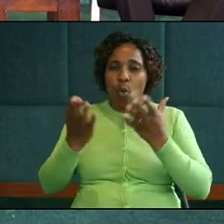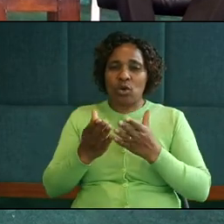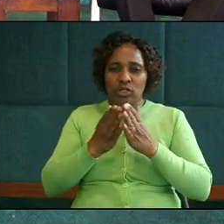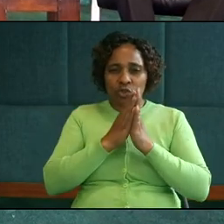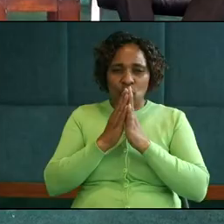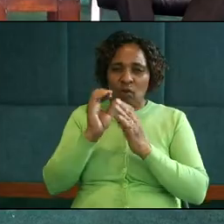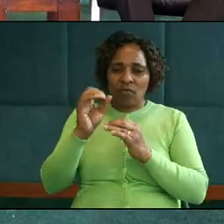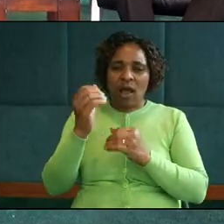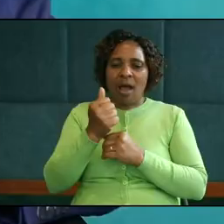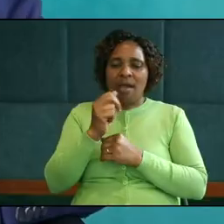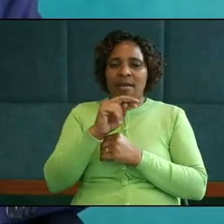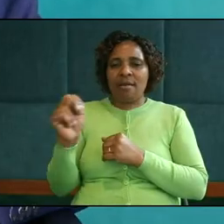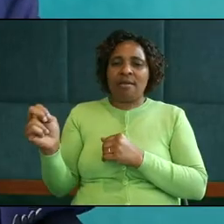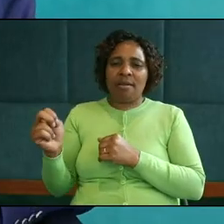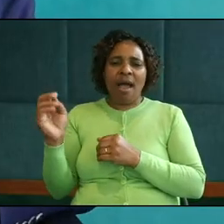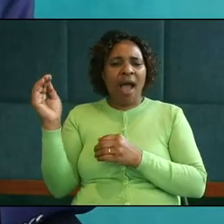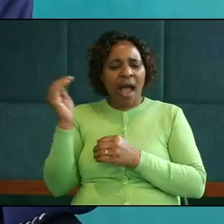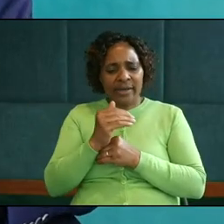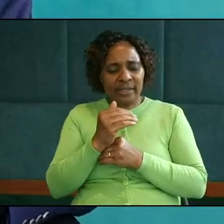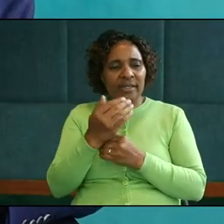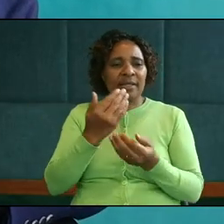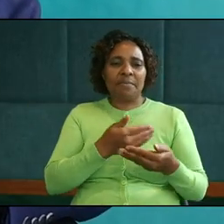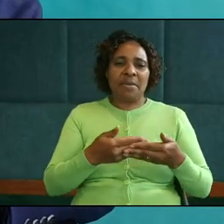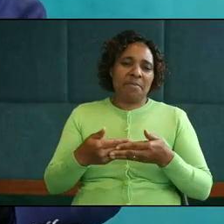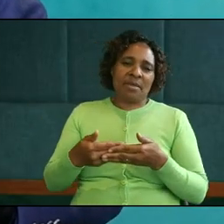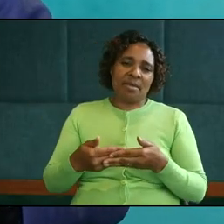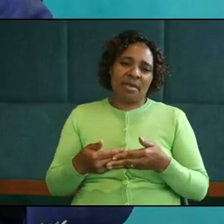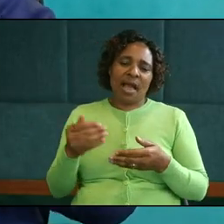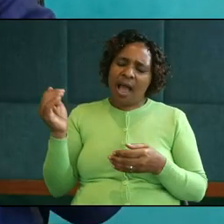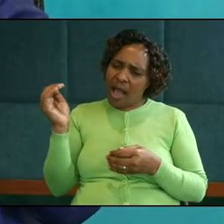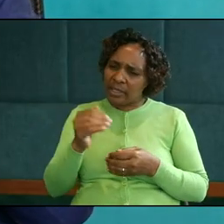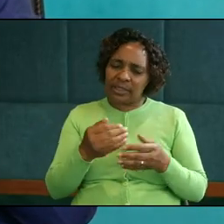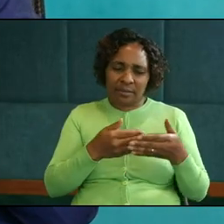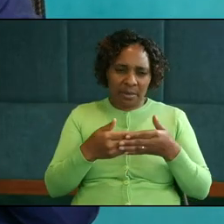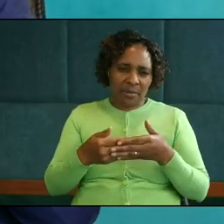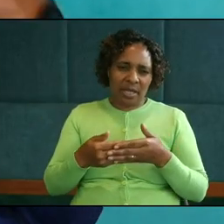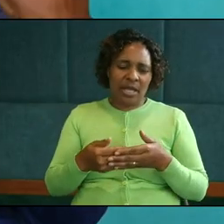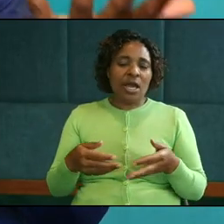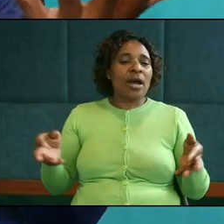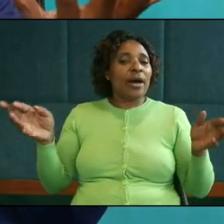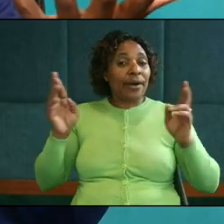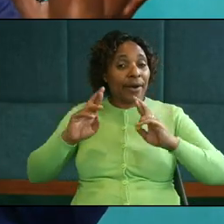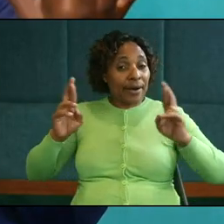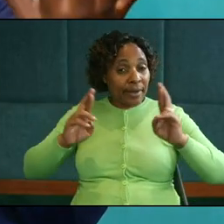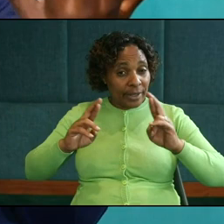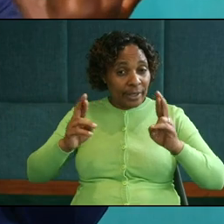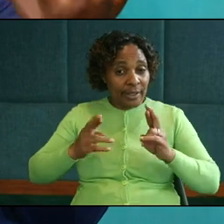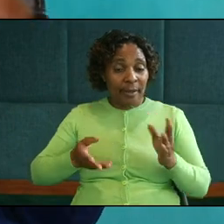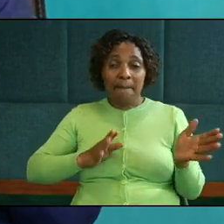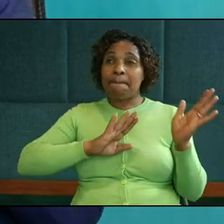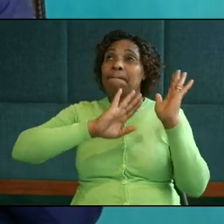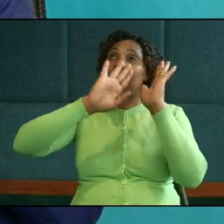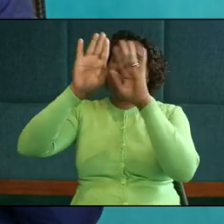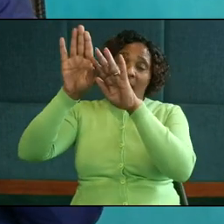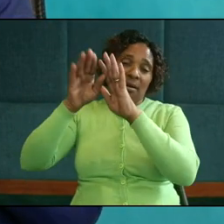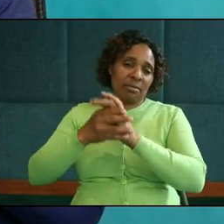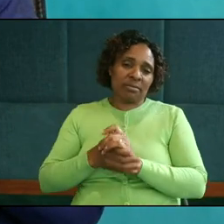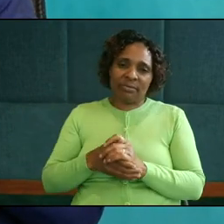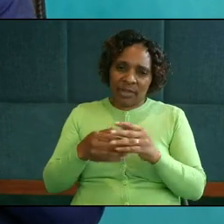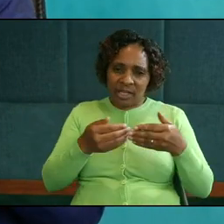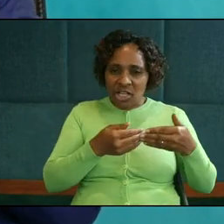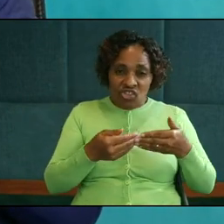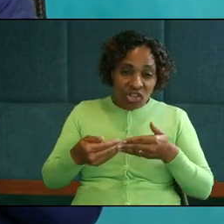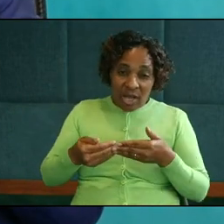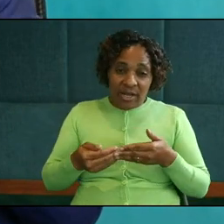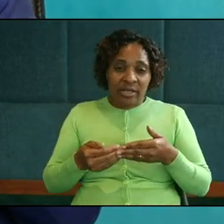of Hannah, you know. She asked for that child, you know, she asked for that child and was ready to give it back, you know, to give back the